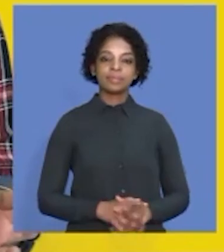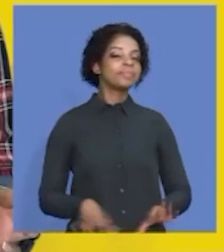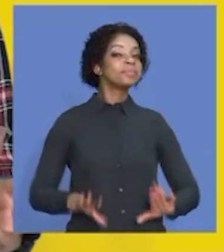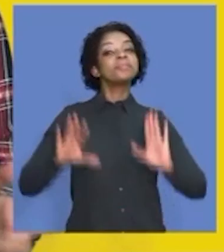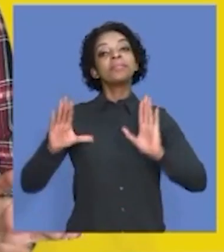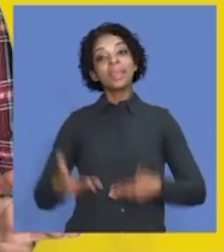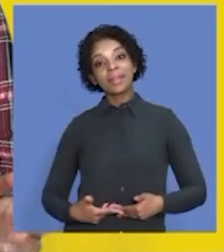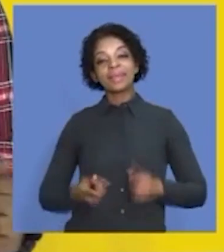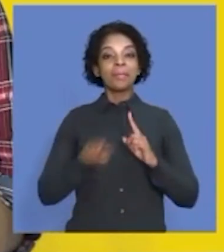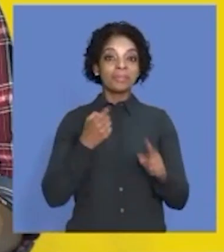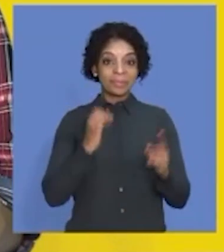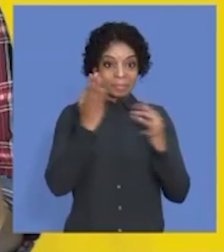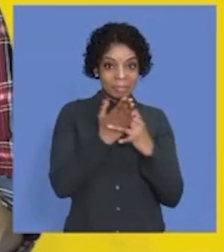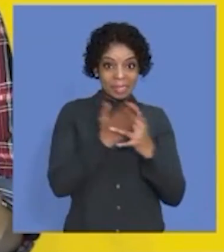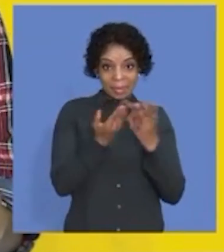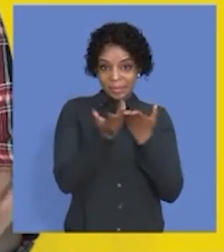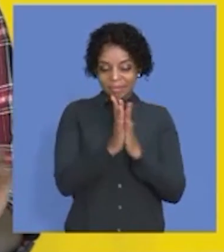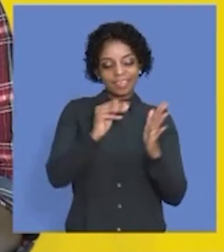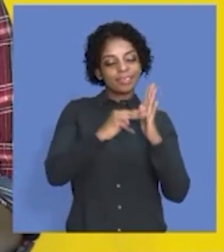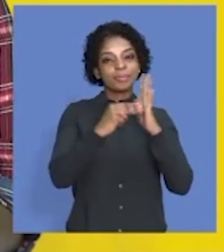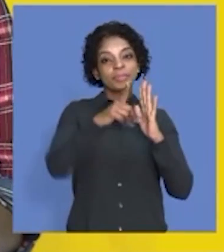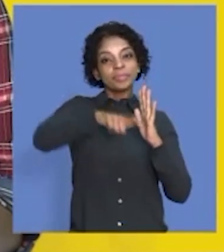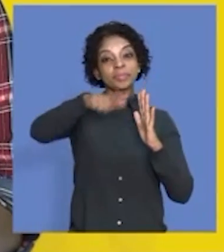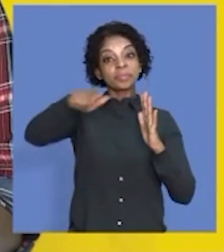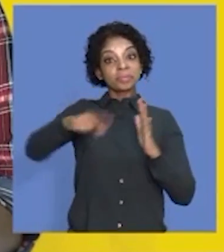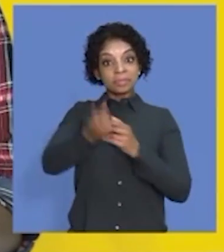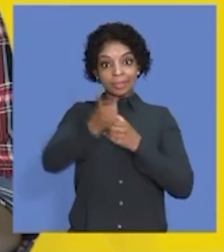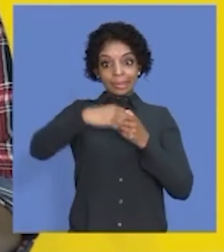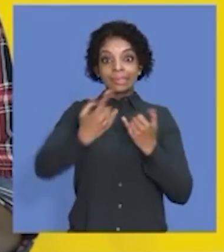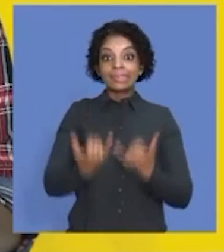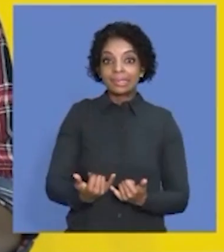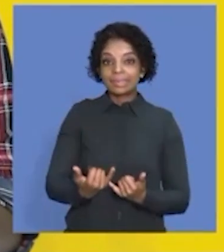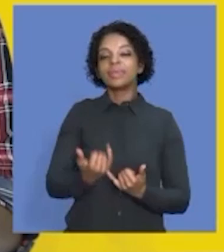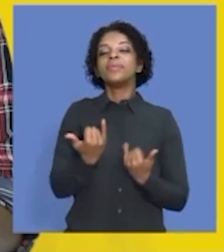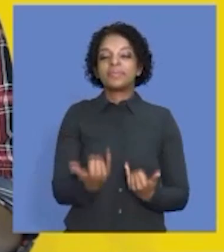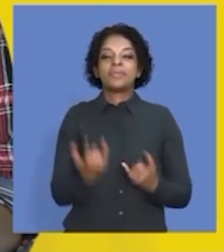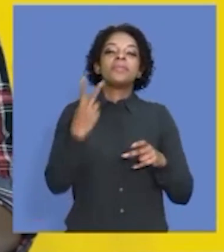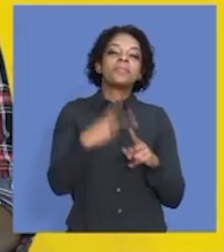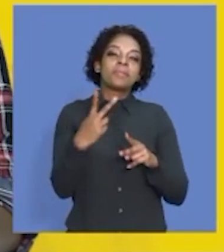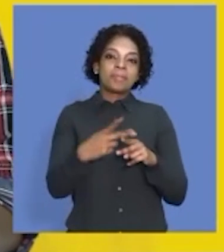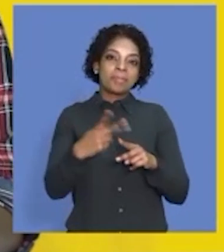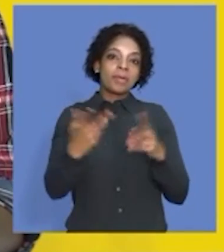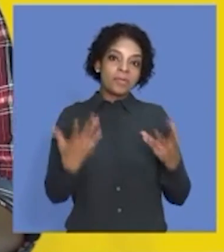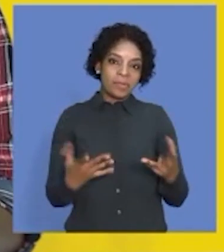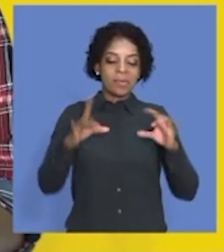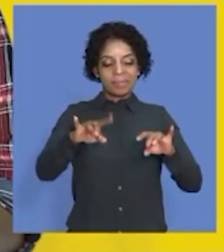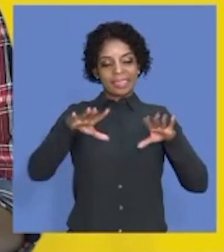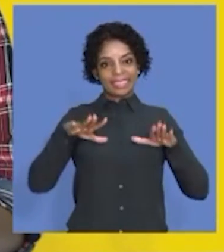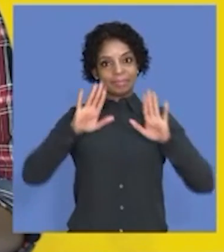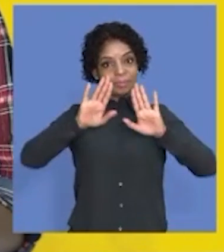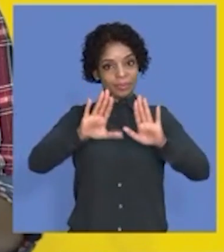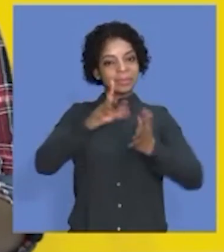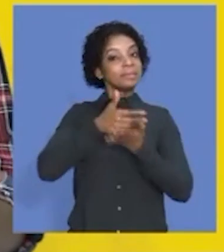Welcome back from the break, Matrix. If you've just joined us, we are still assisting you with your final exam prep to help with the upcoming